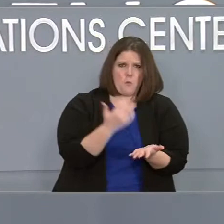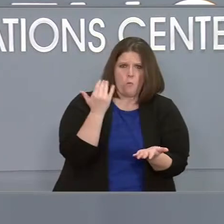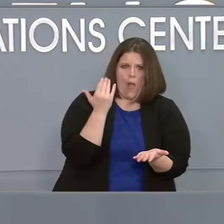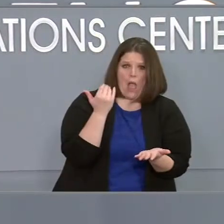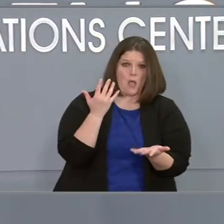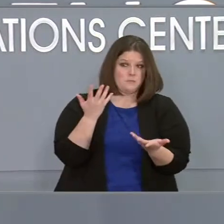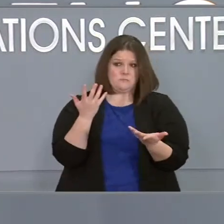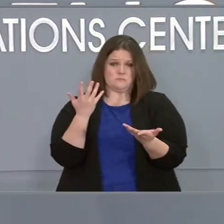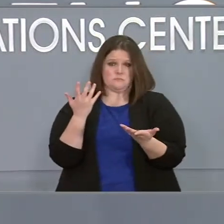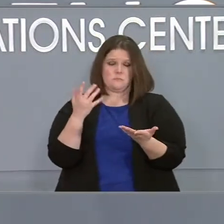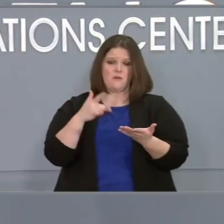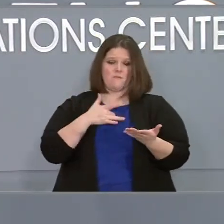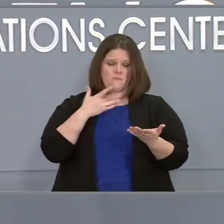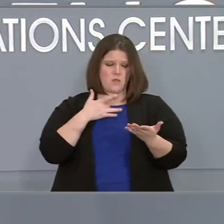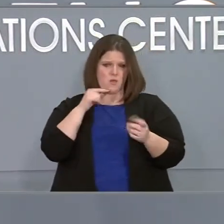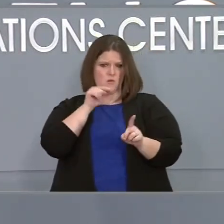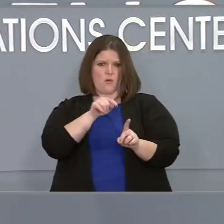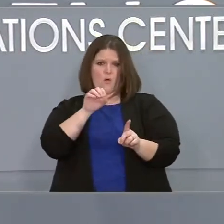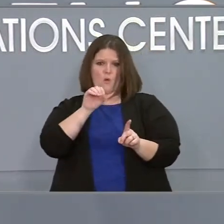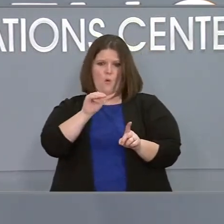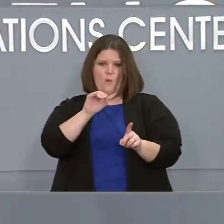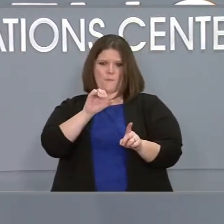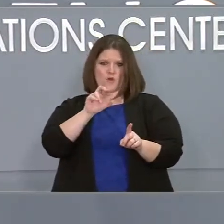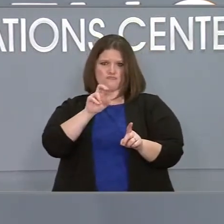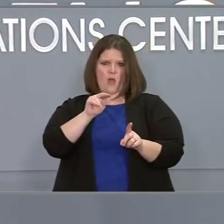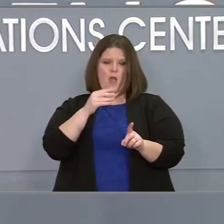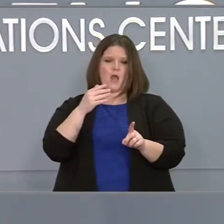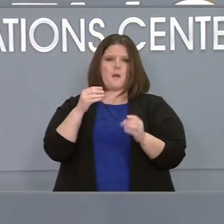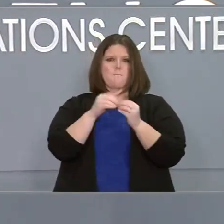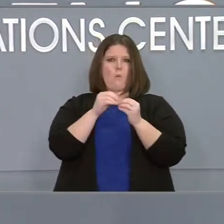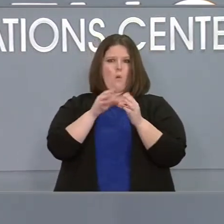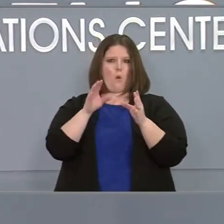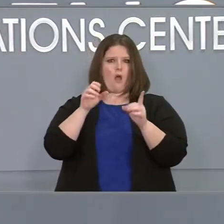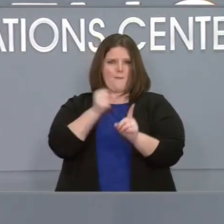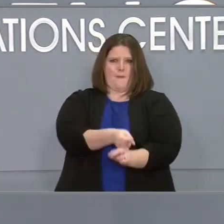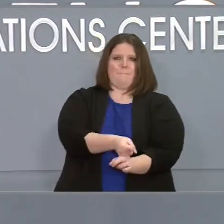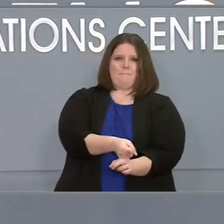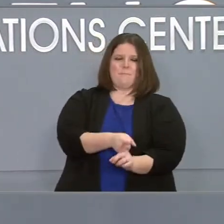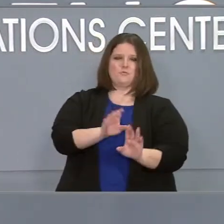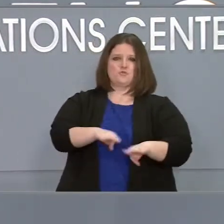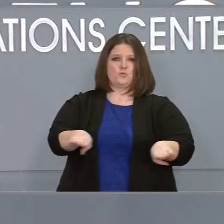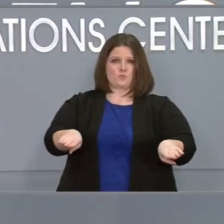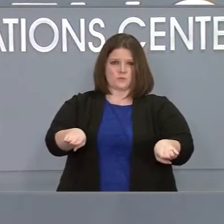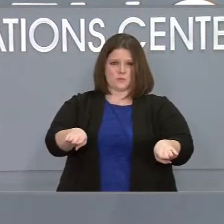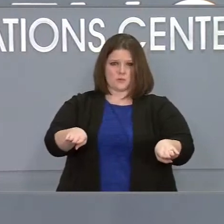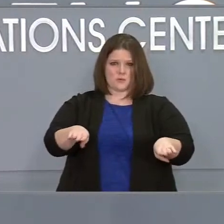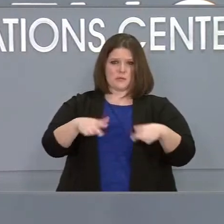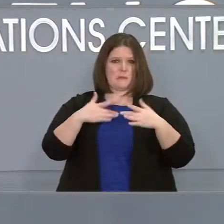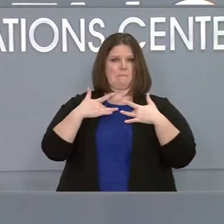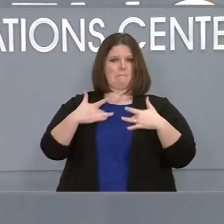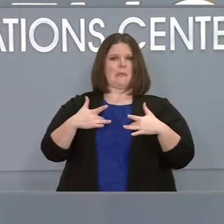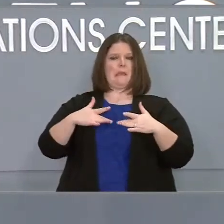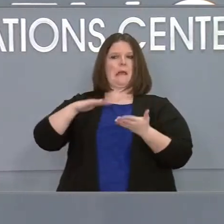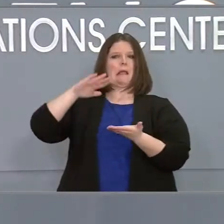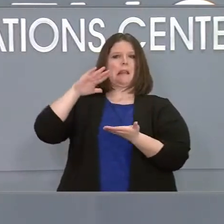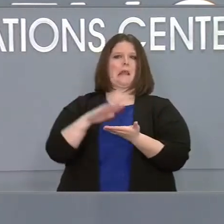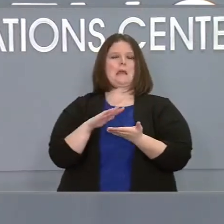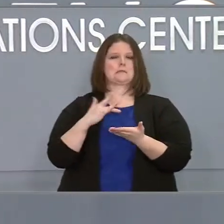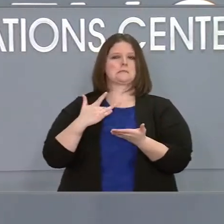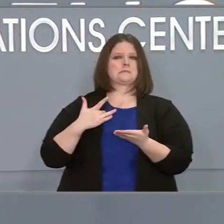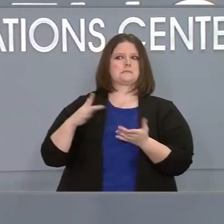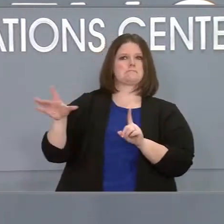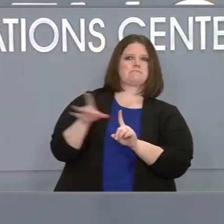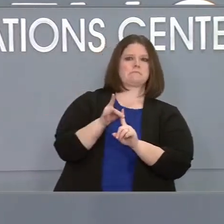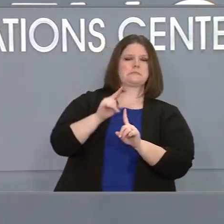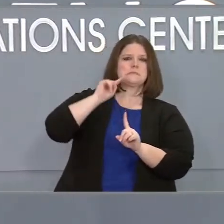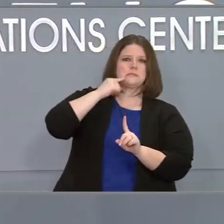because it has largely been infecting folks who are younger, who tend to get less severe disease to begin with, or